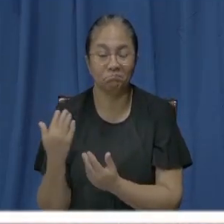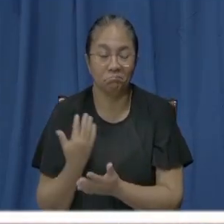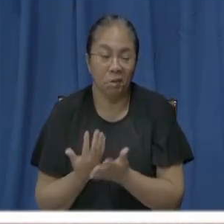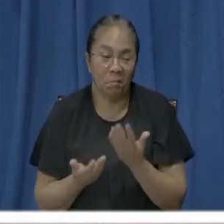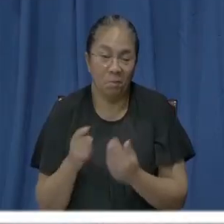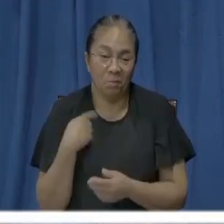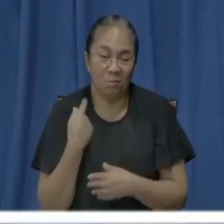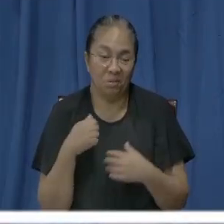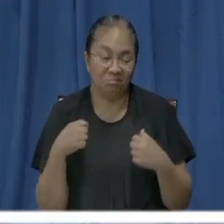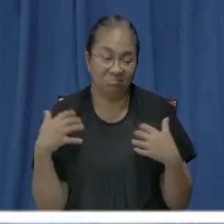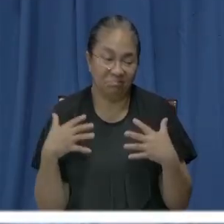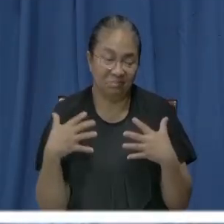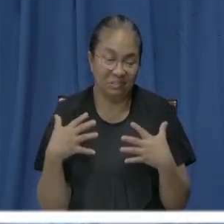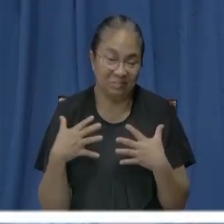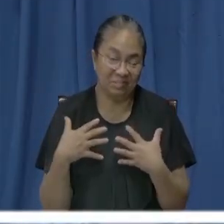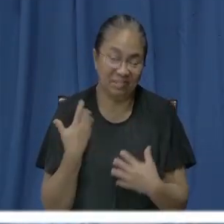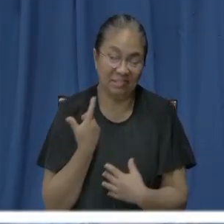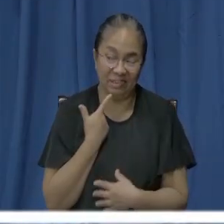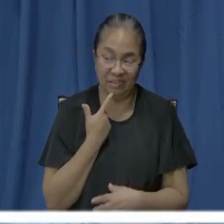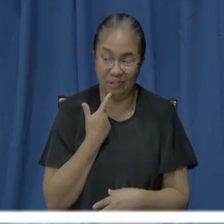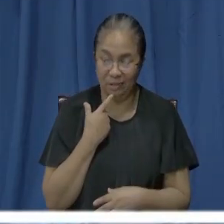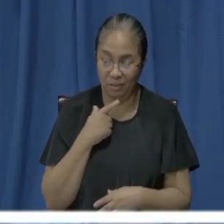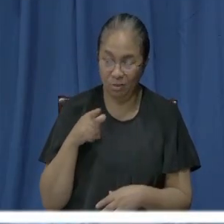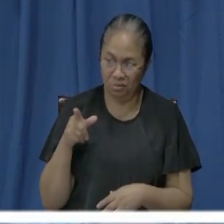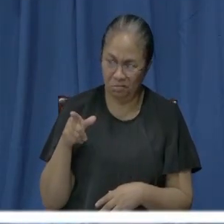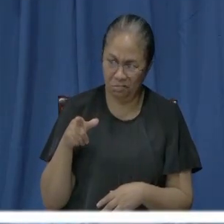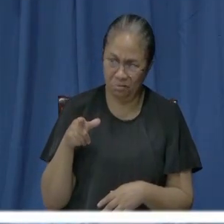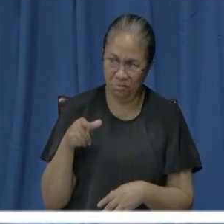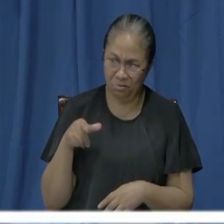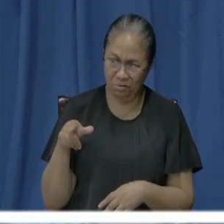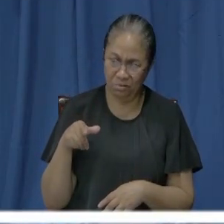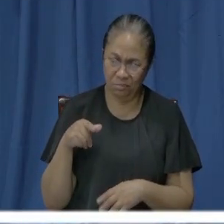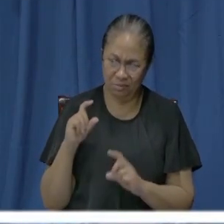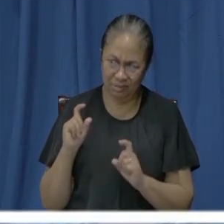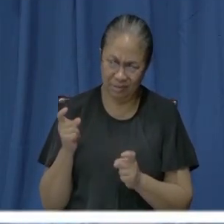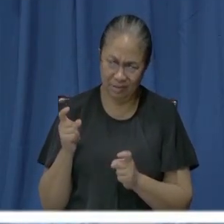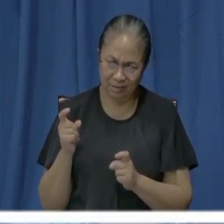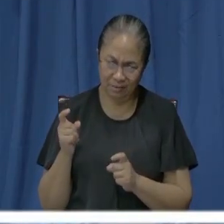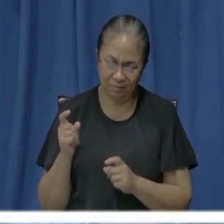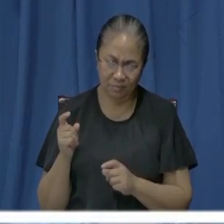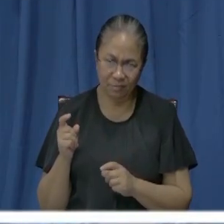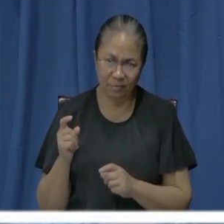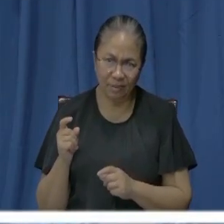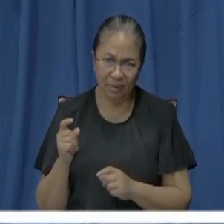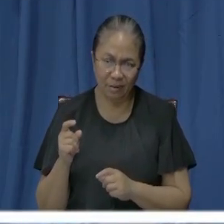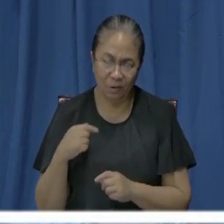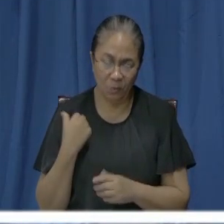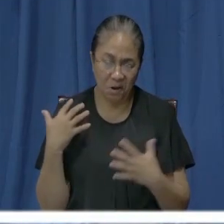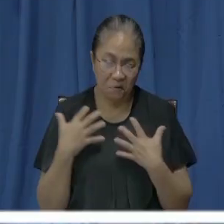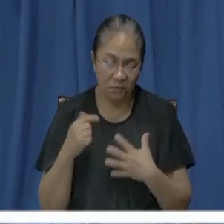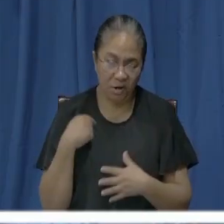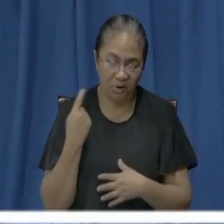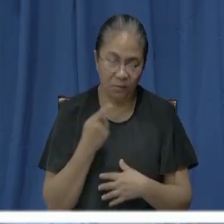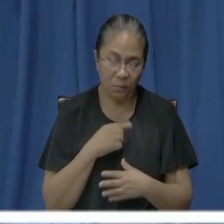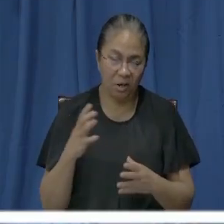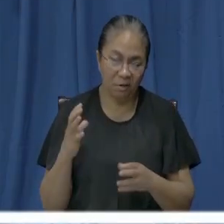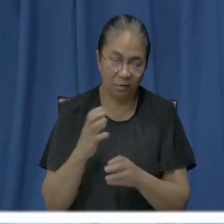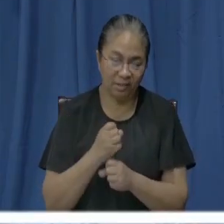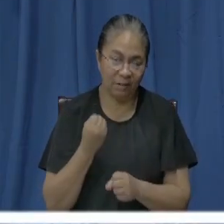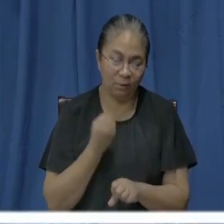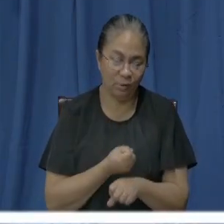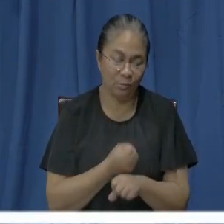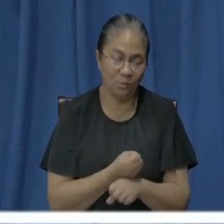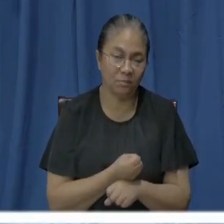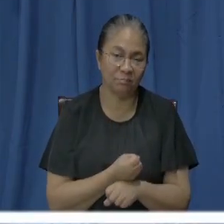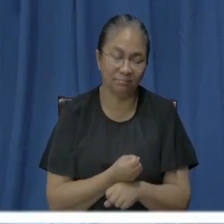Olia without sin too, because we're afraid we get the stone then. Correct? We be